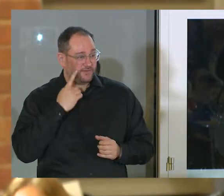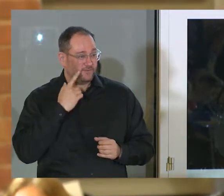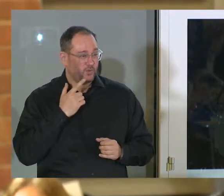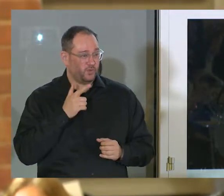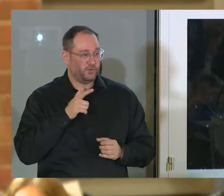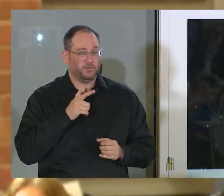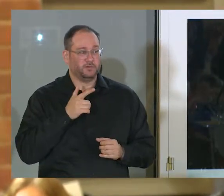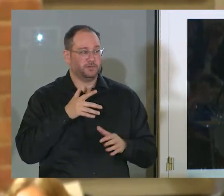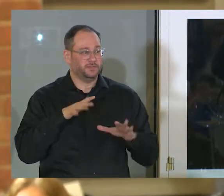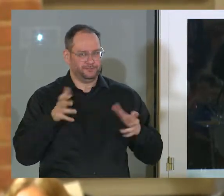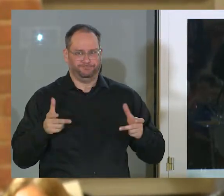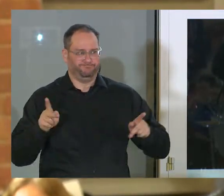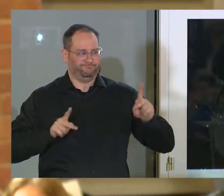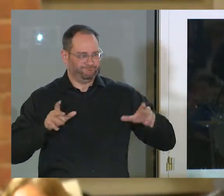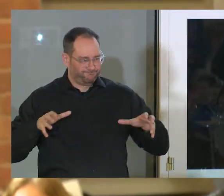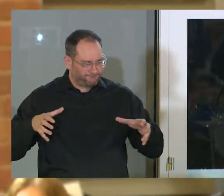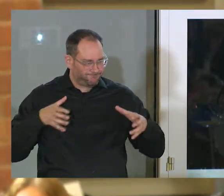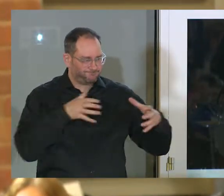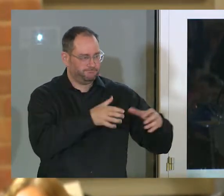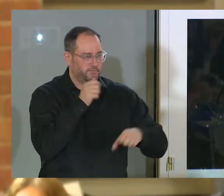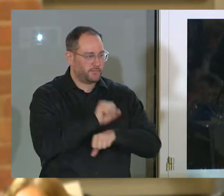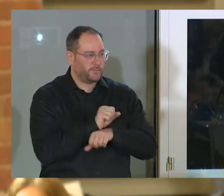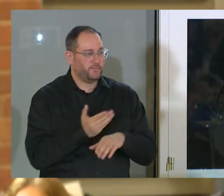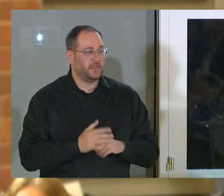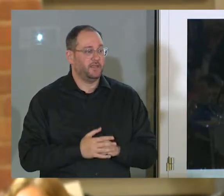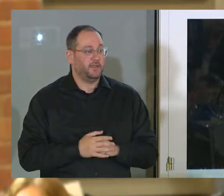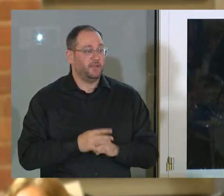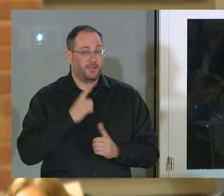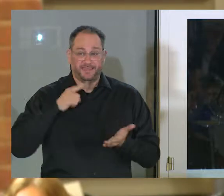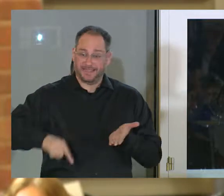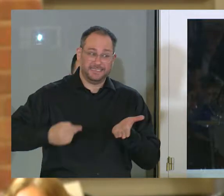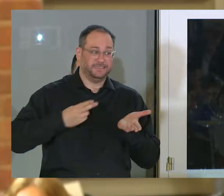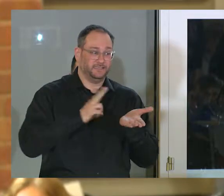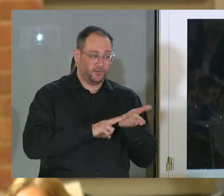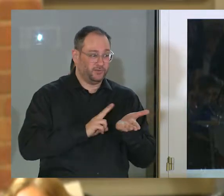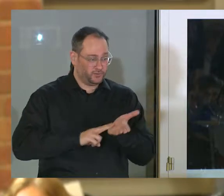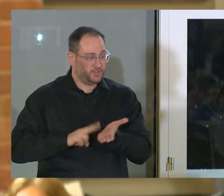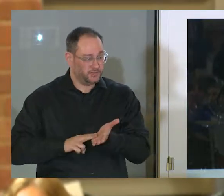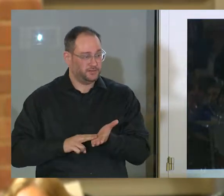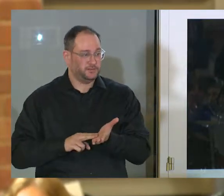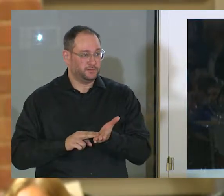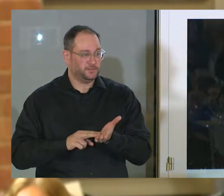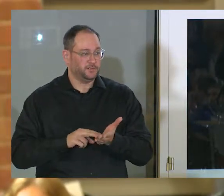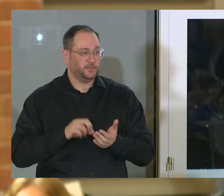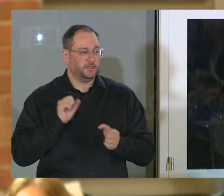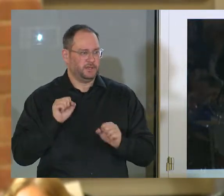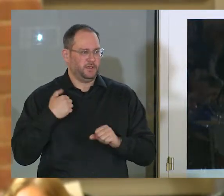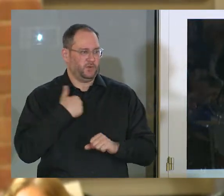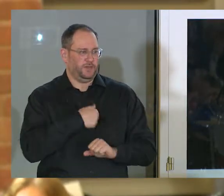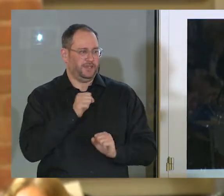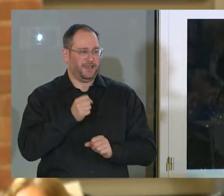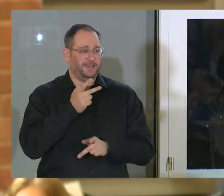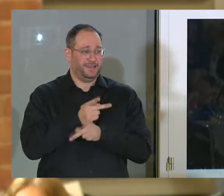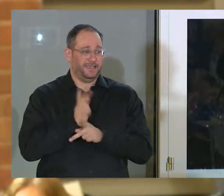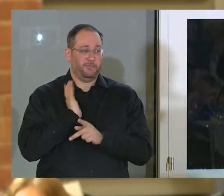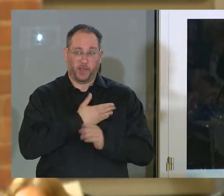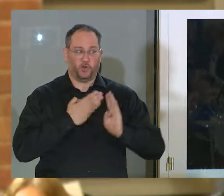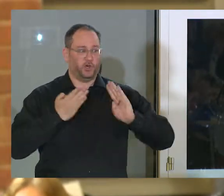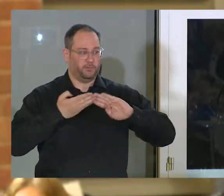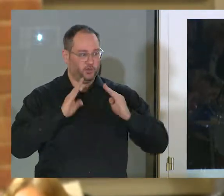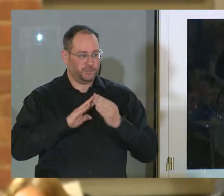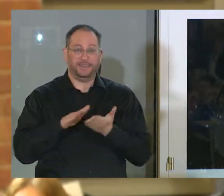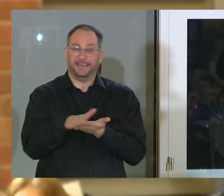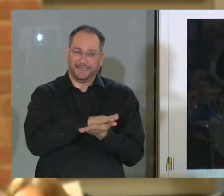the necessary contracts for us to be able to ensure that we can have a clean city, that we can have a city that's accessible.